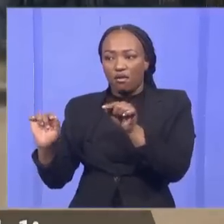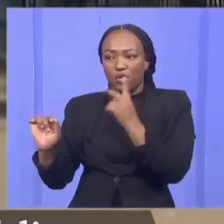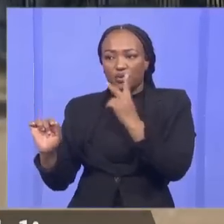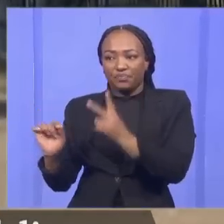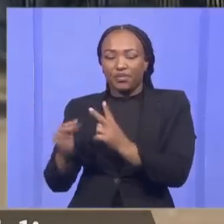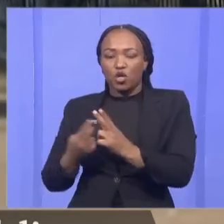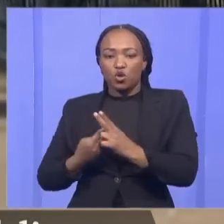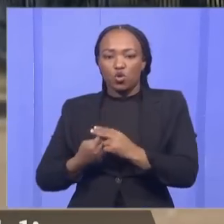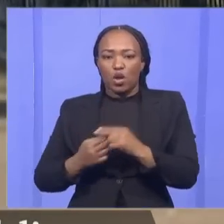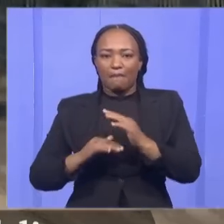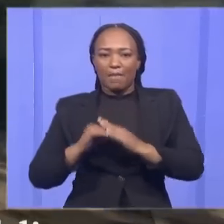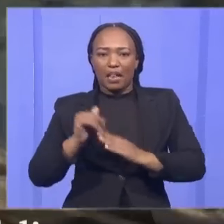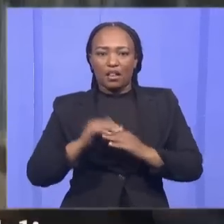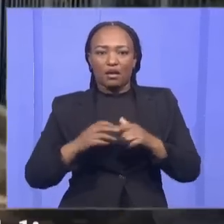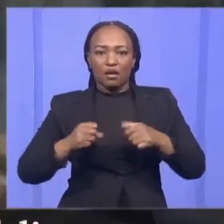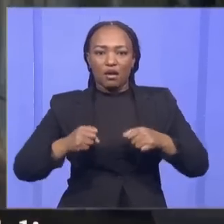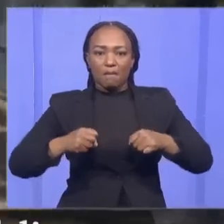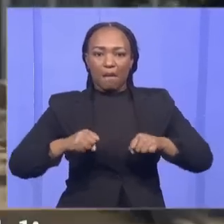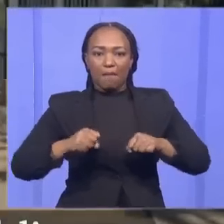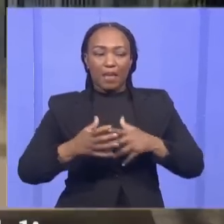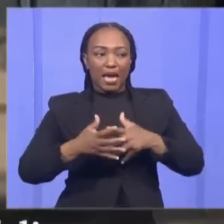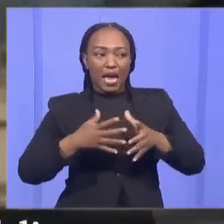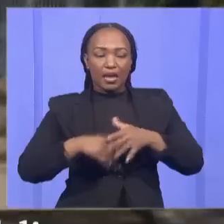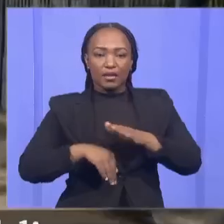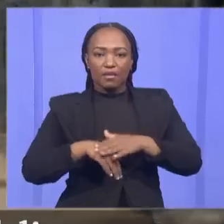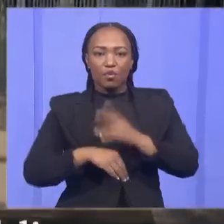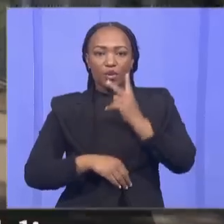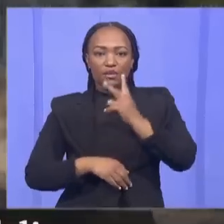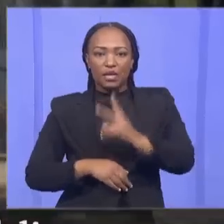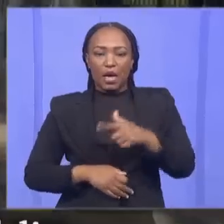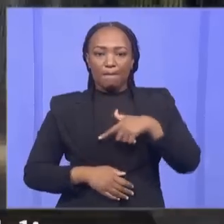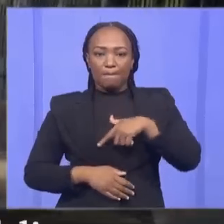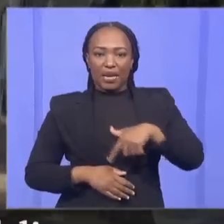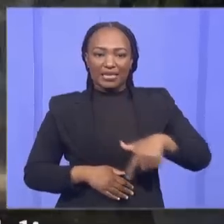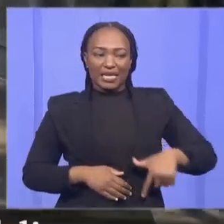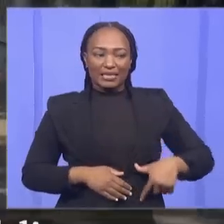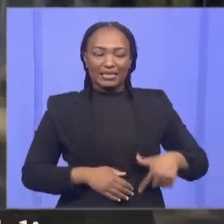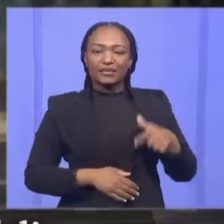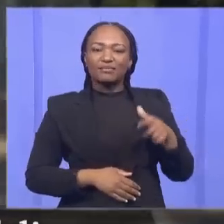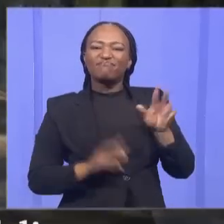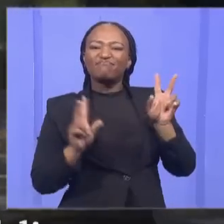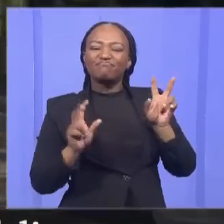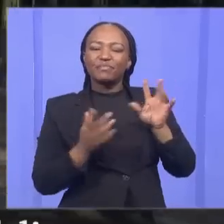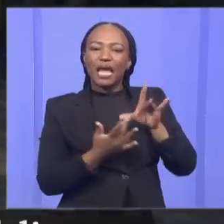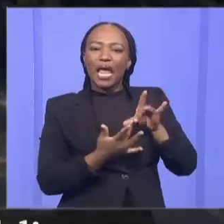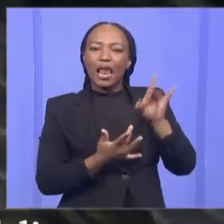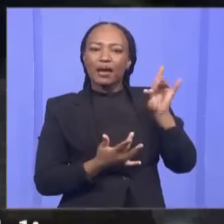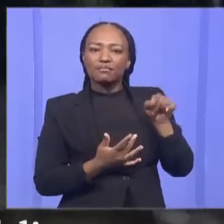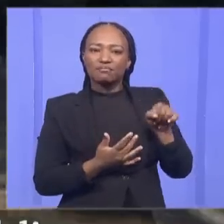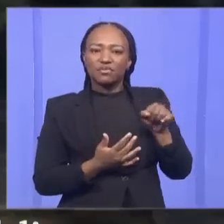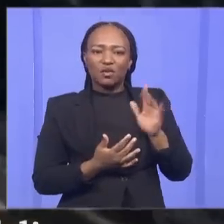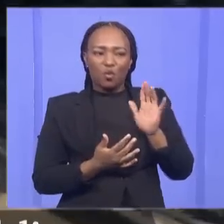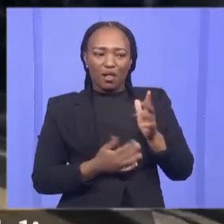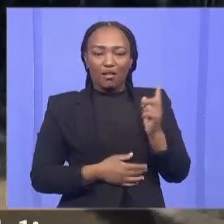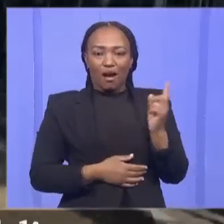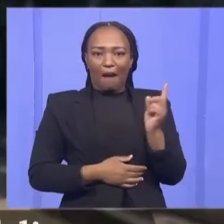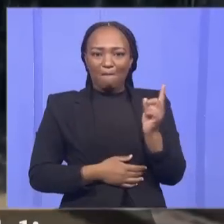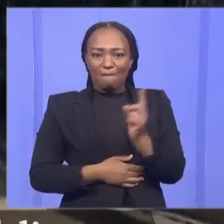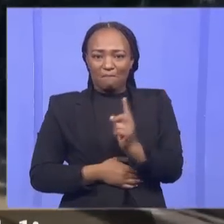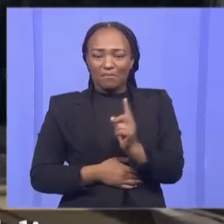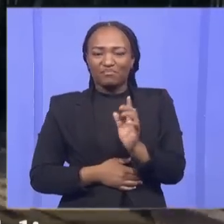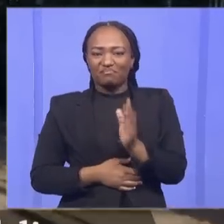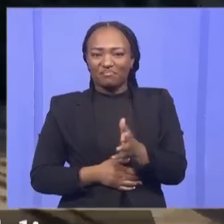buildings, which means at any moment now we're likely to spot President-elect Cyril Ramaphosa make an appearance. I started off